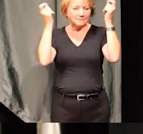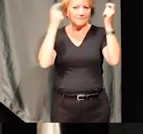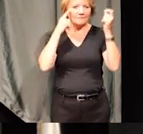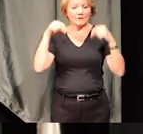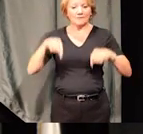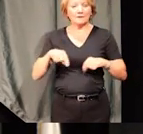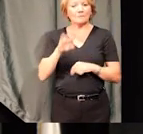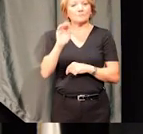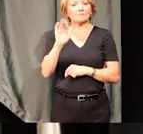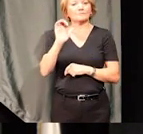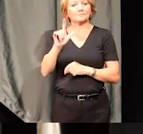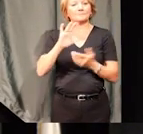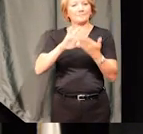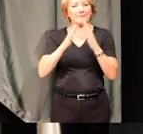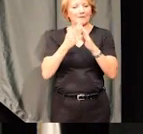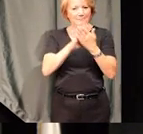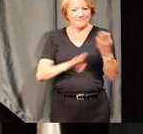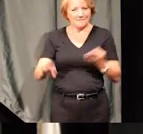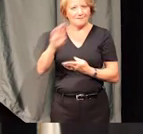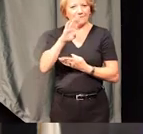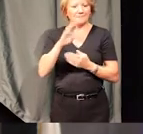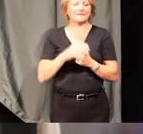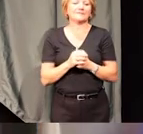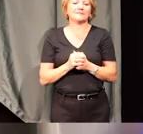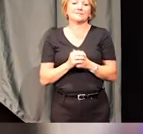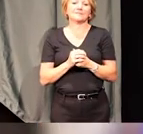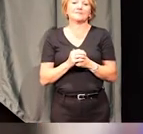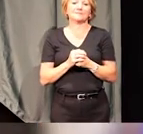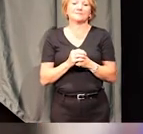of Bristol Community College.